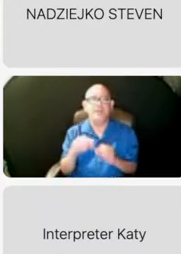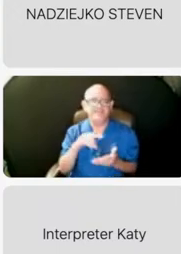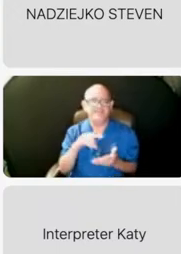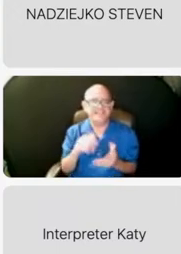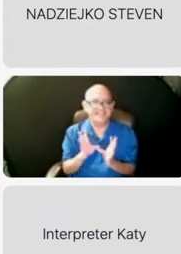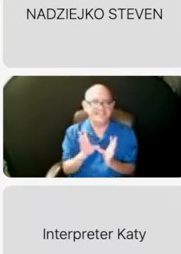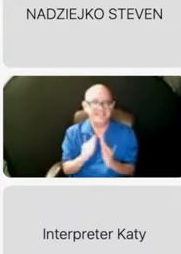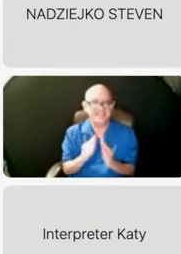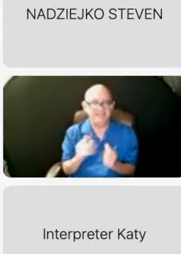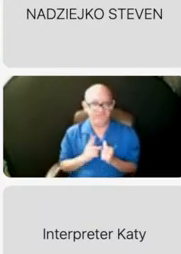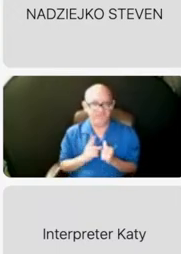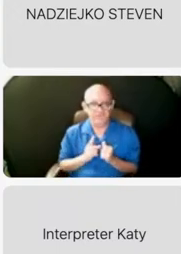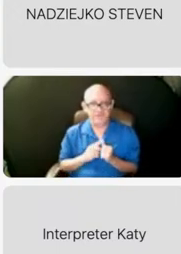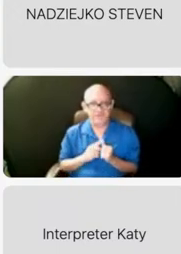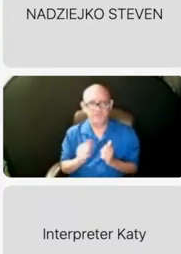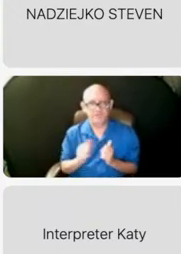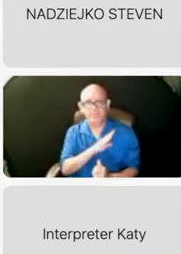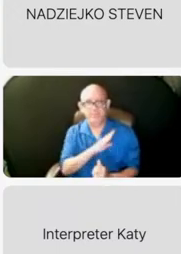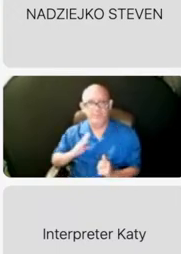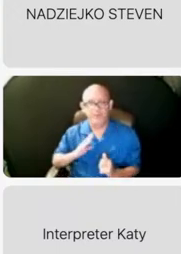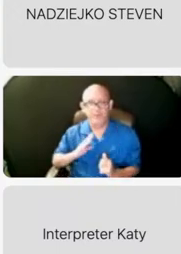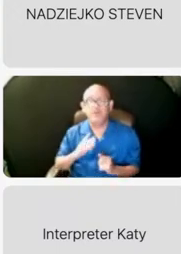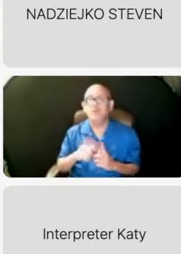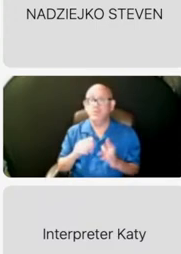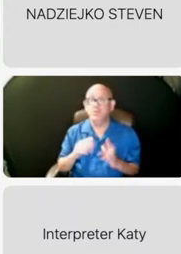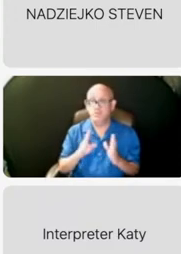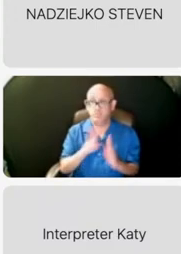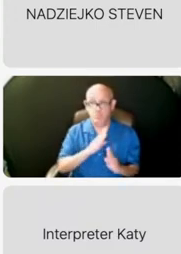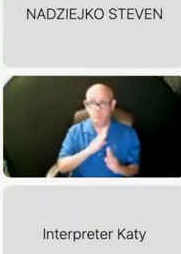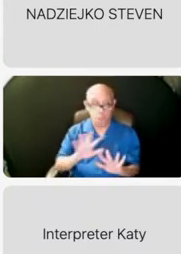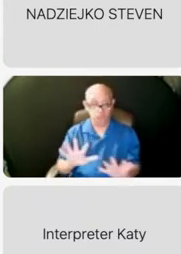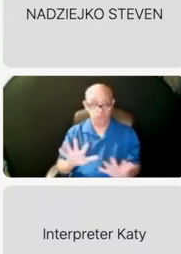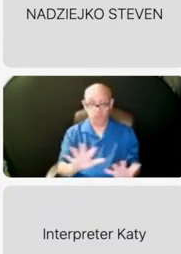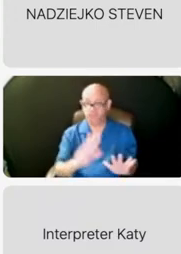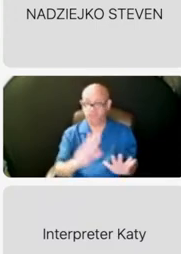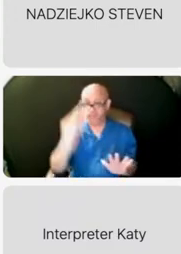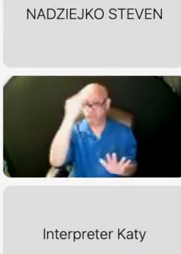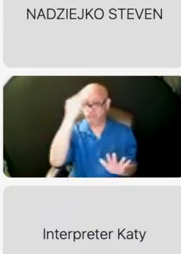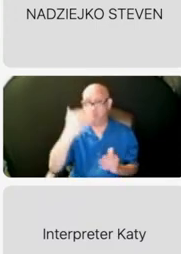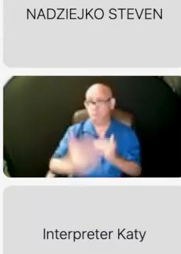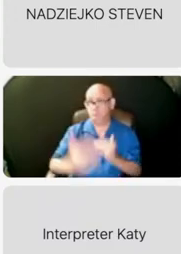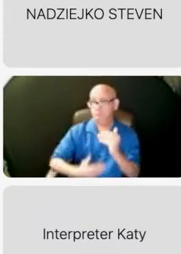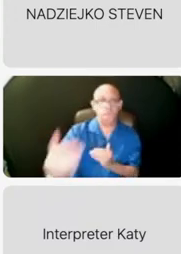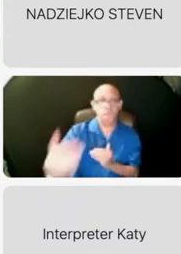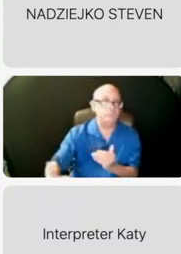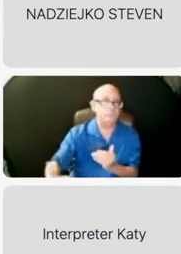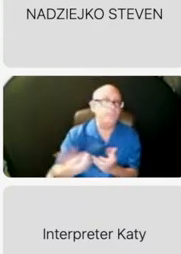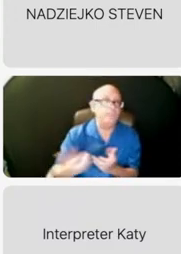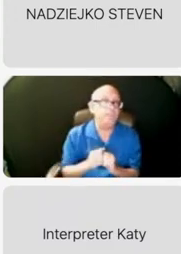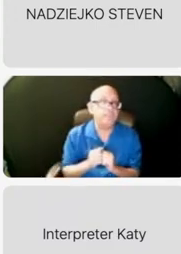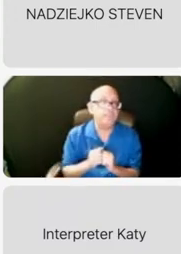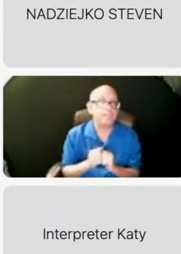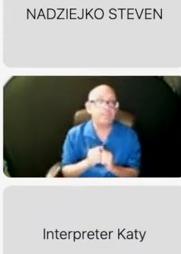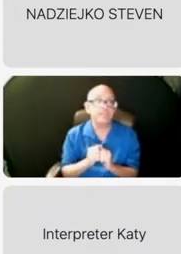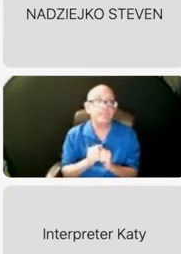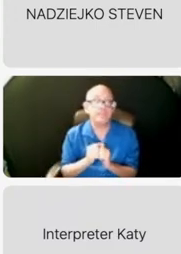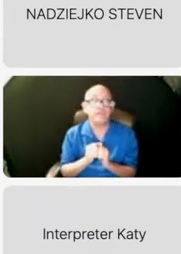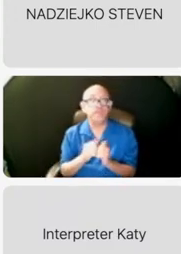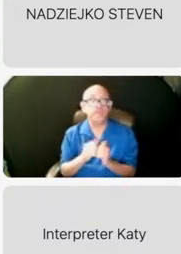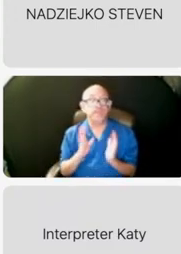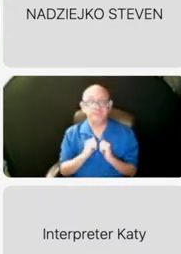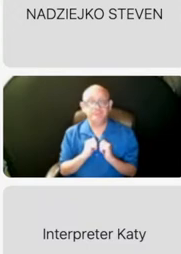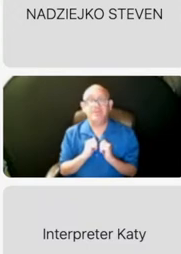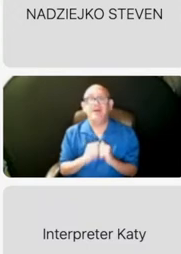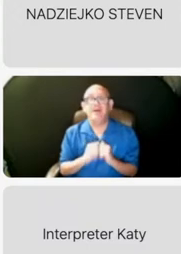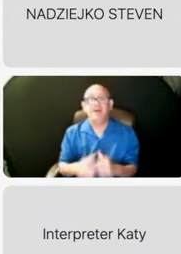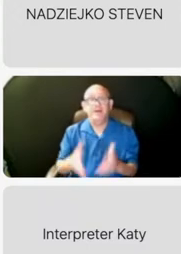that uh the board under uh knows the direction so with that i'll stop and and just ask if there's